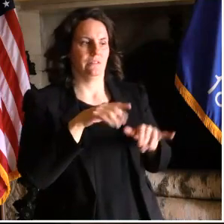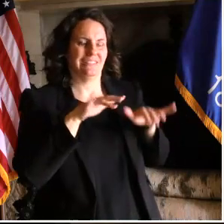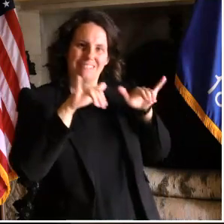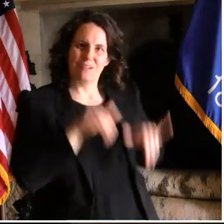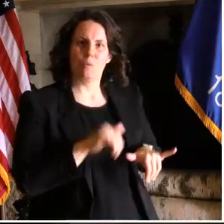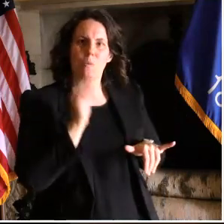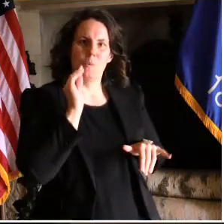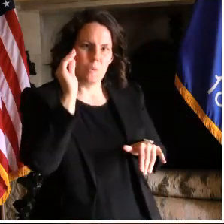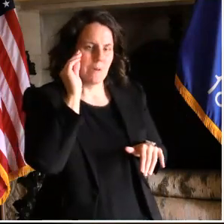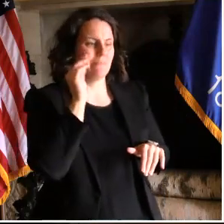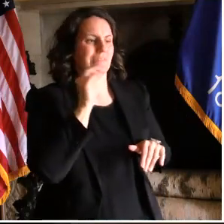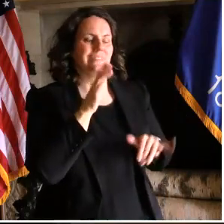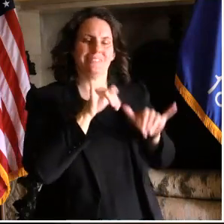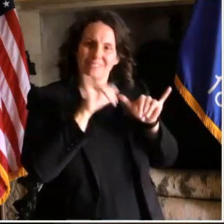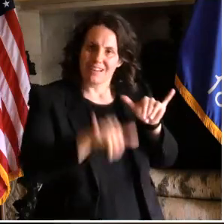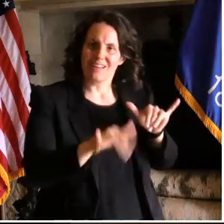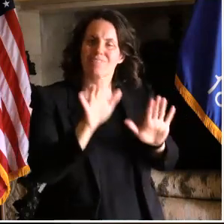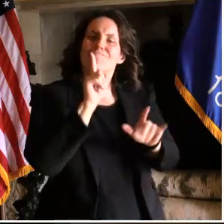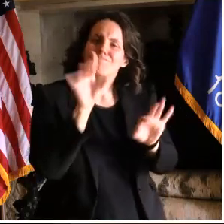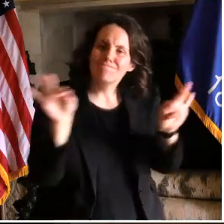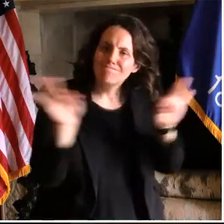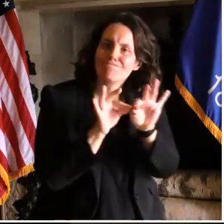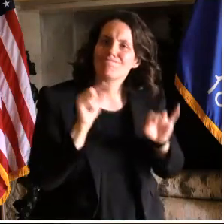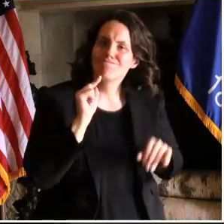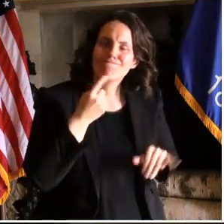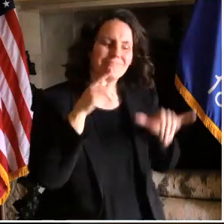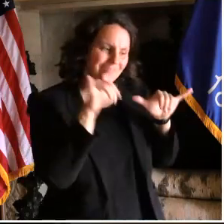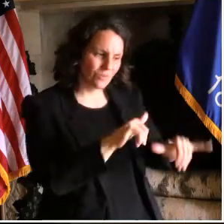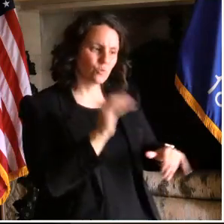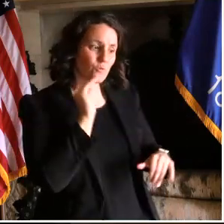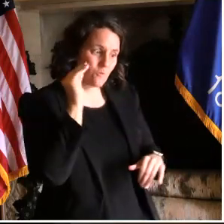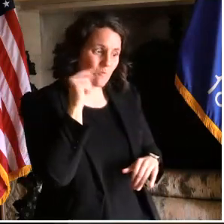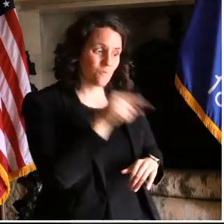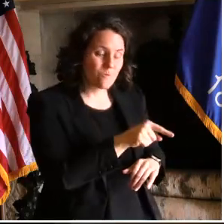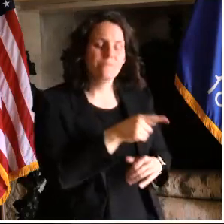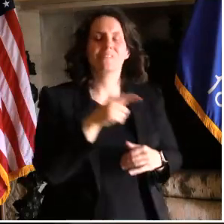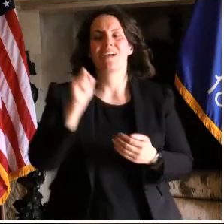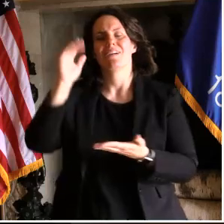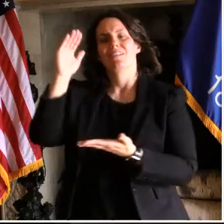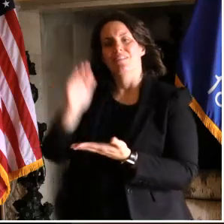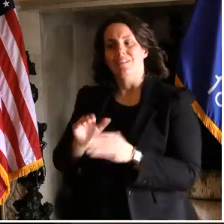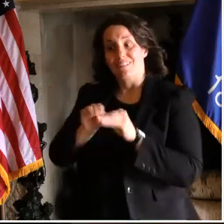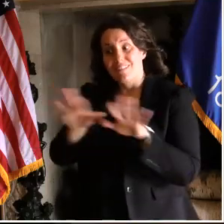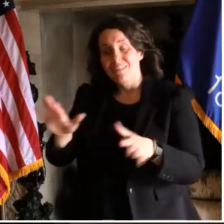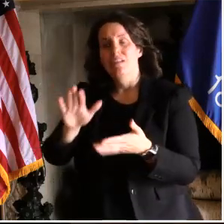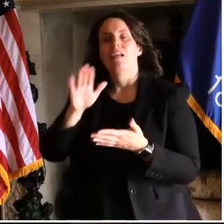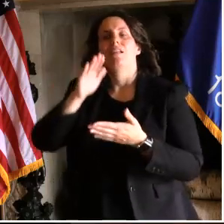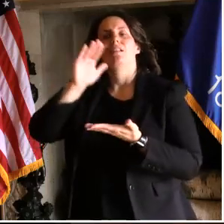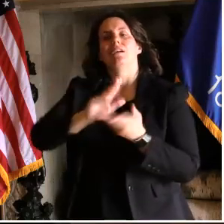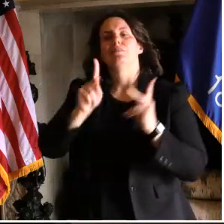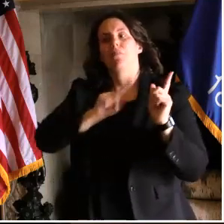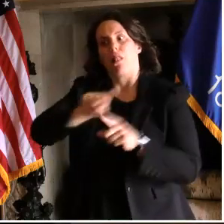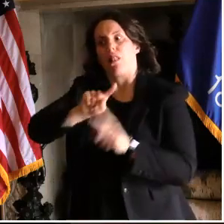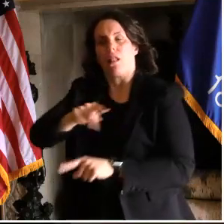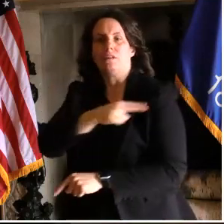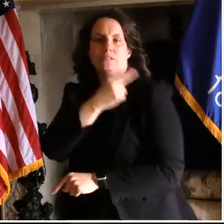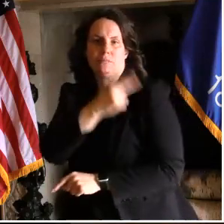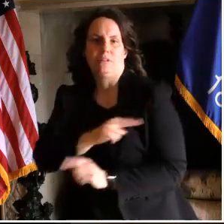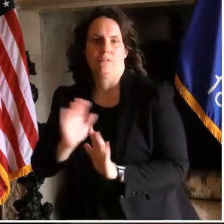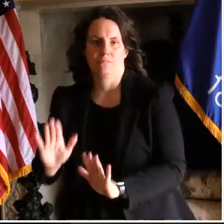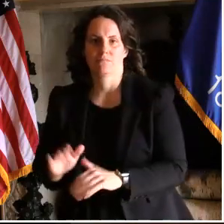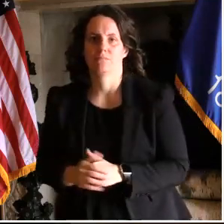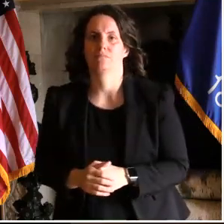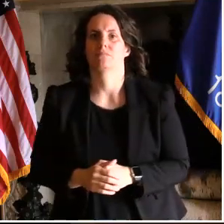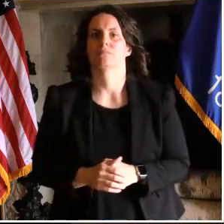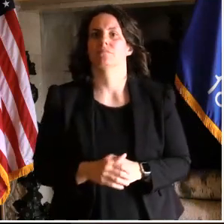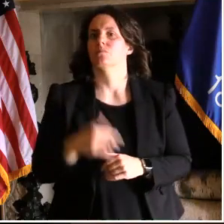at home, with which we are taking seriously our responsibility not to be in contact with others